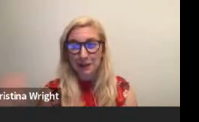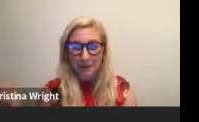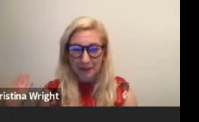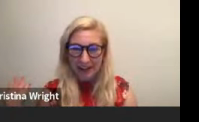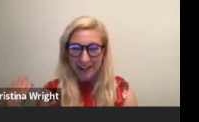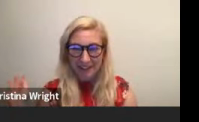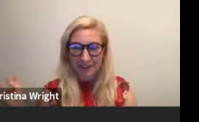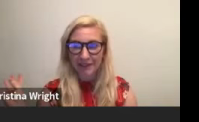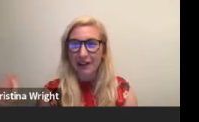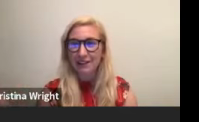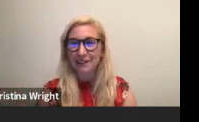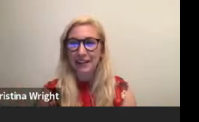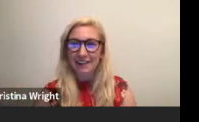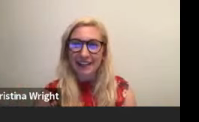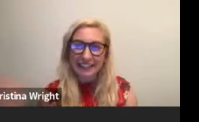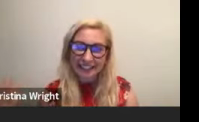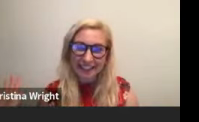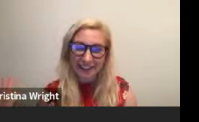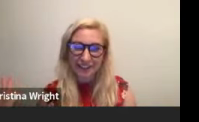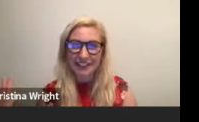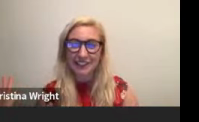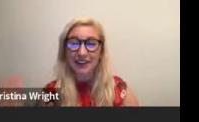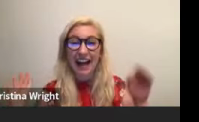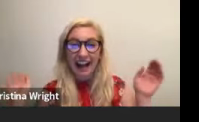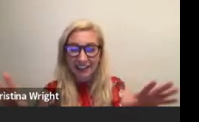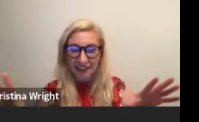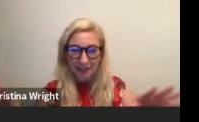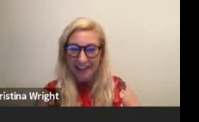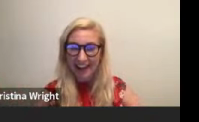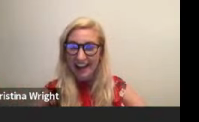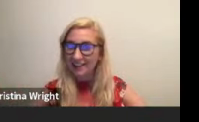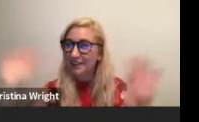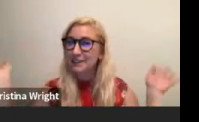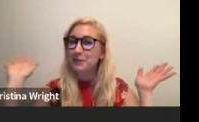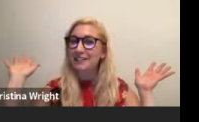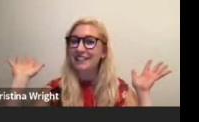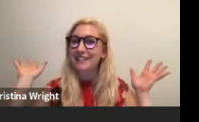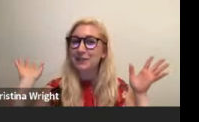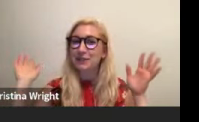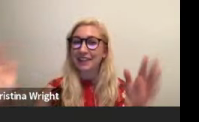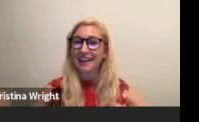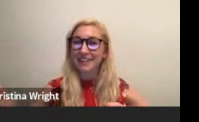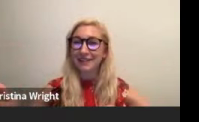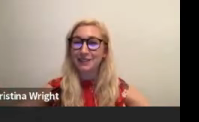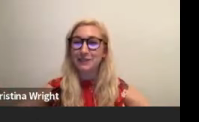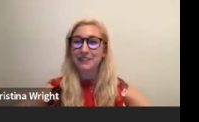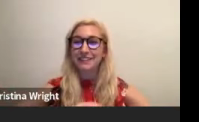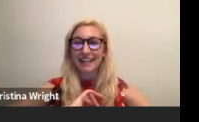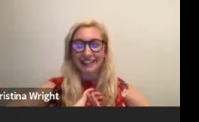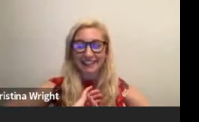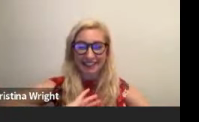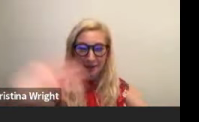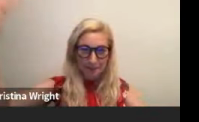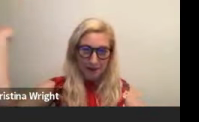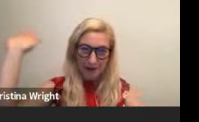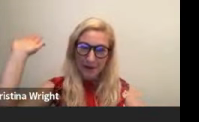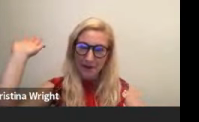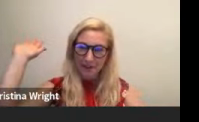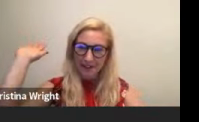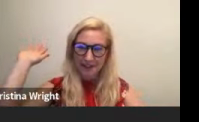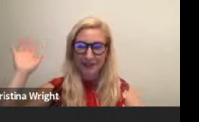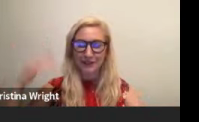I was blown away going through all of your animations and illustrations. So I highly recommend that anybody who's watching this who thought that video was cool, take a step